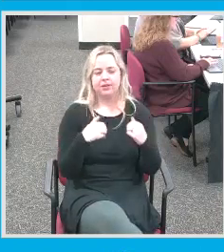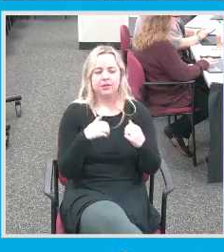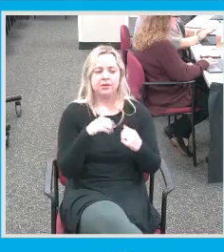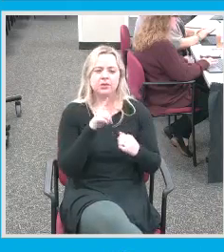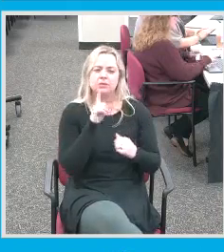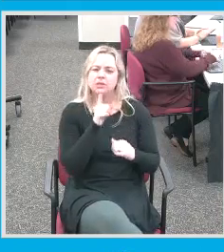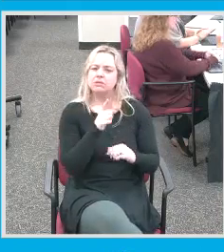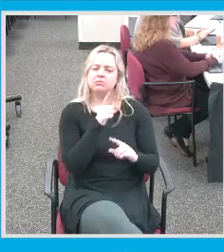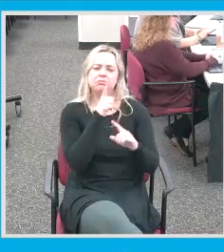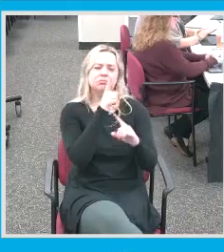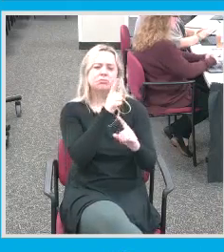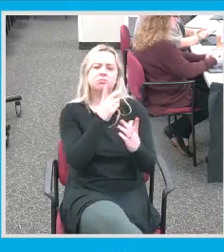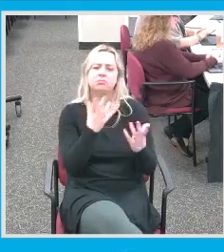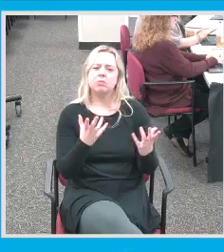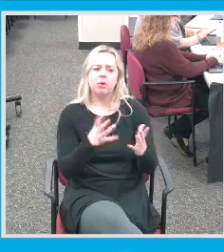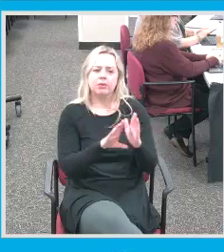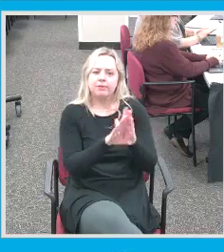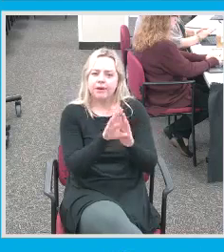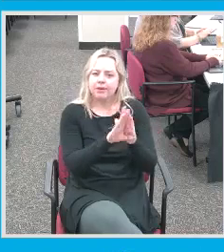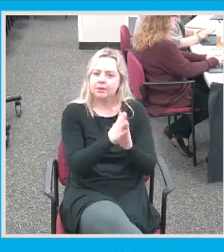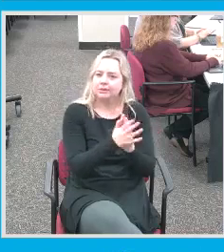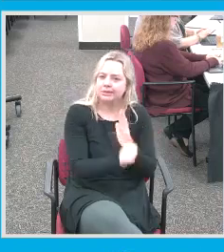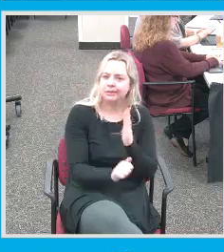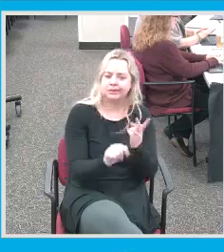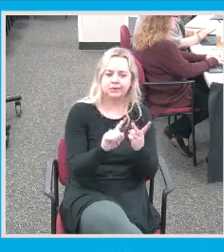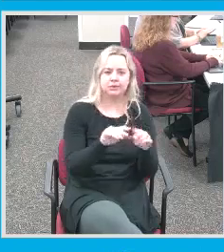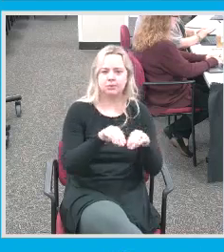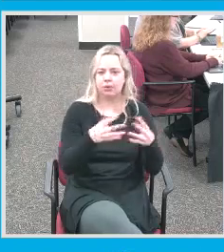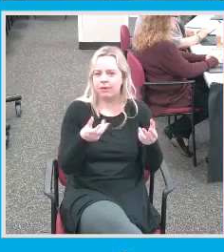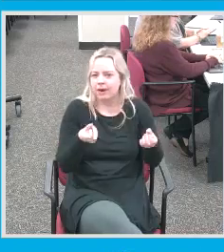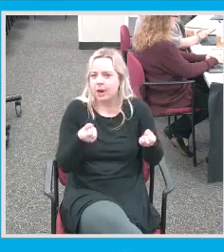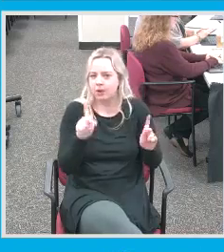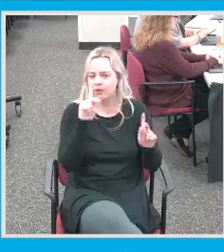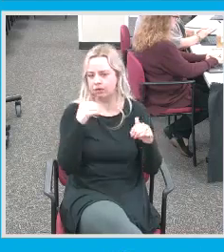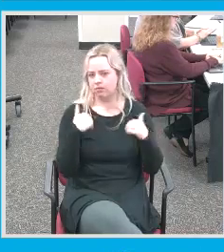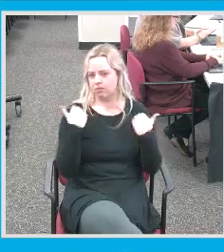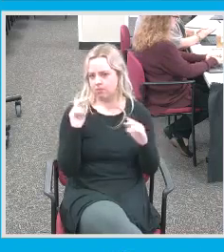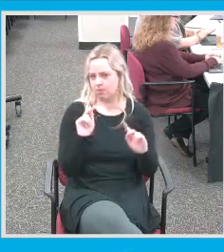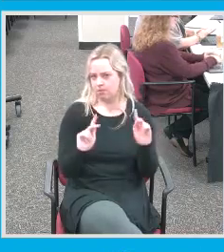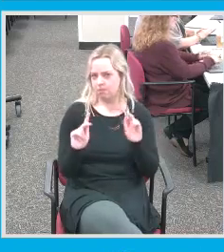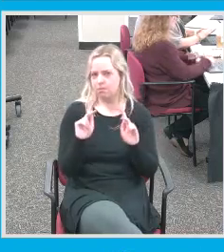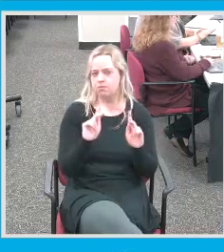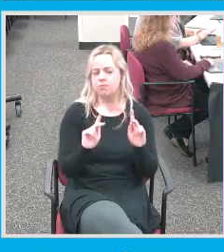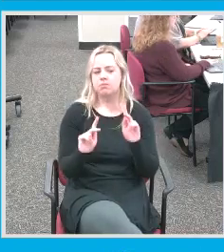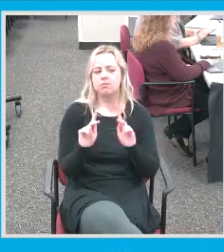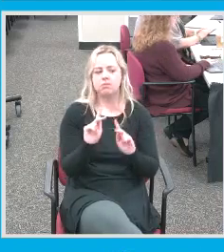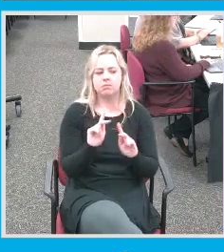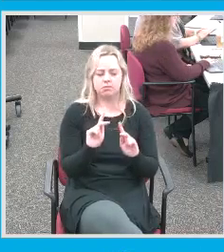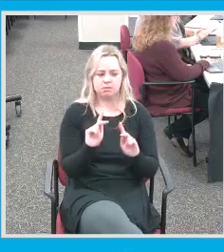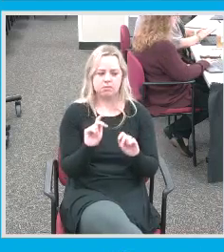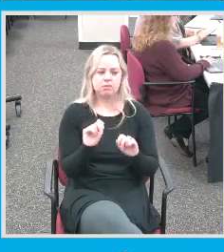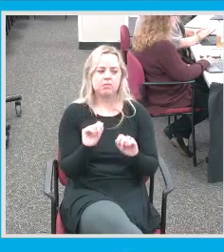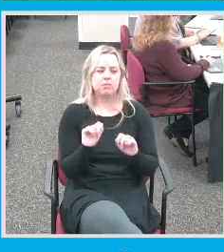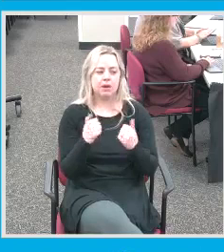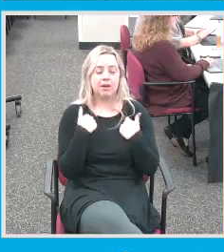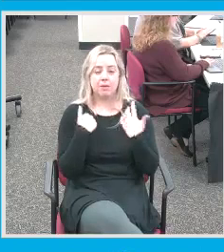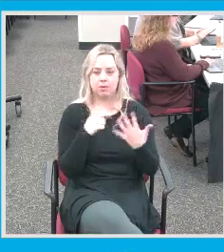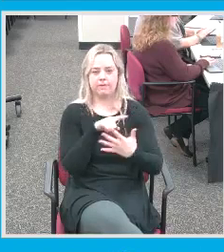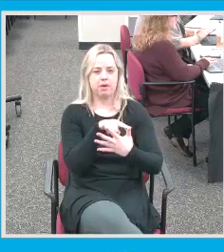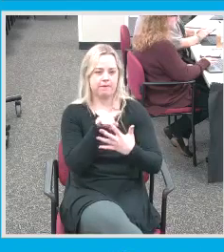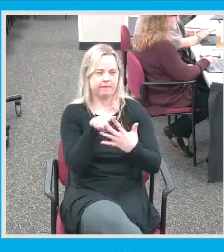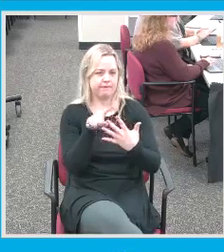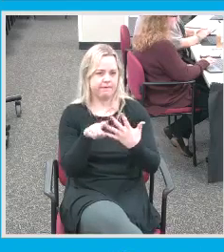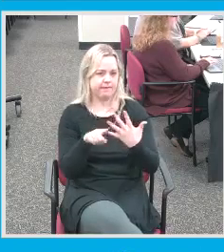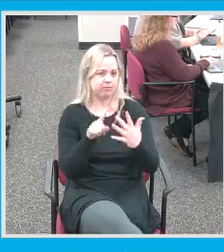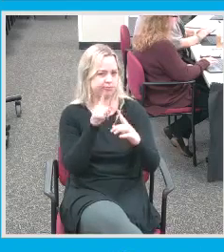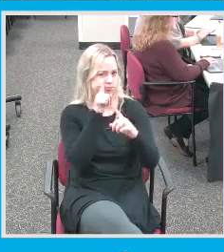to develop skills, provide opportunities to youth with these 5 principles in mind.